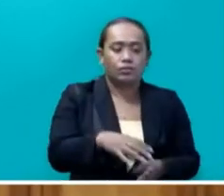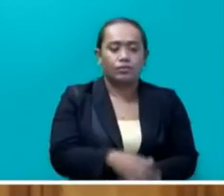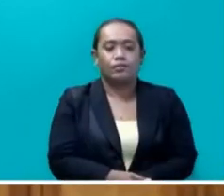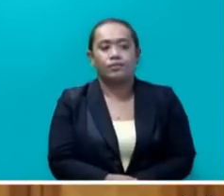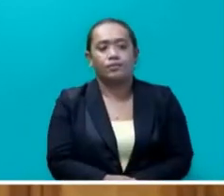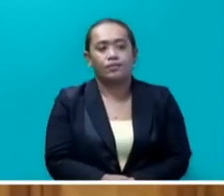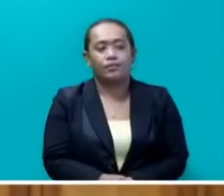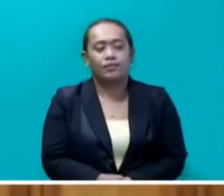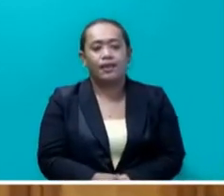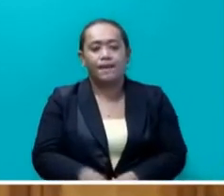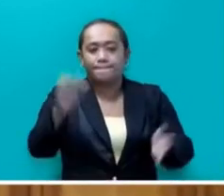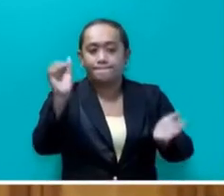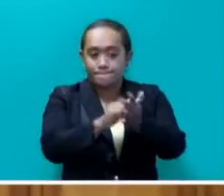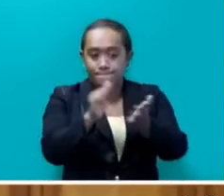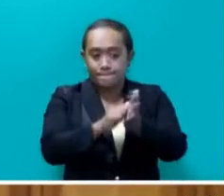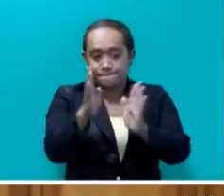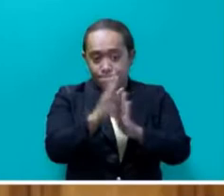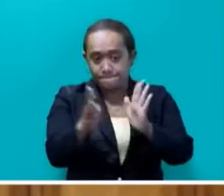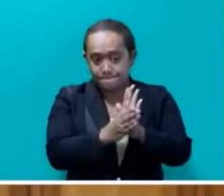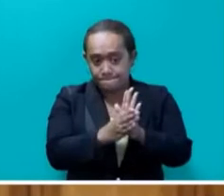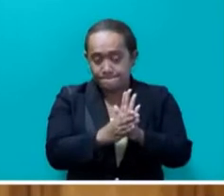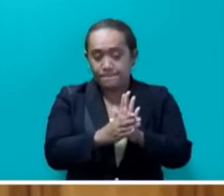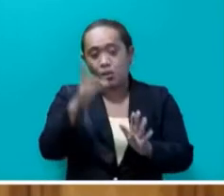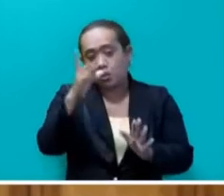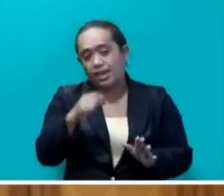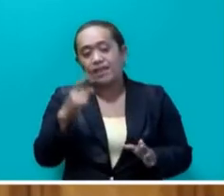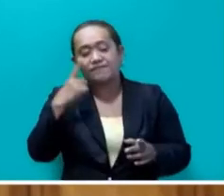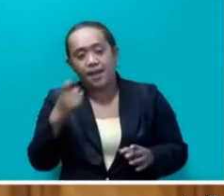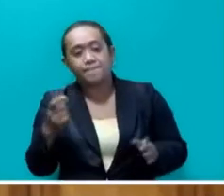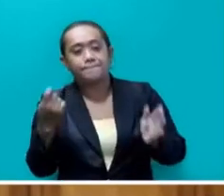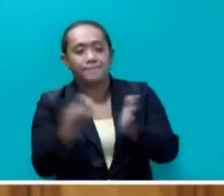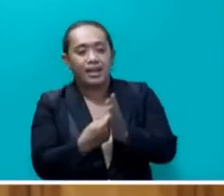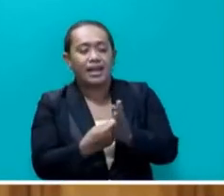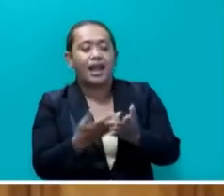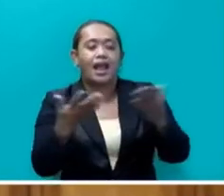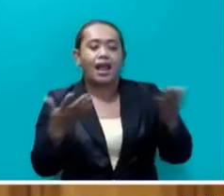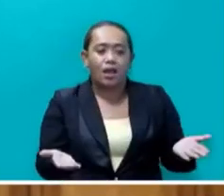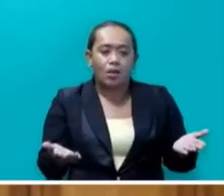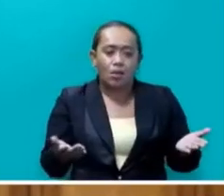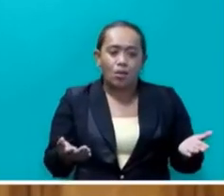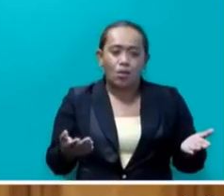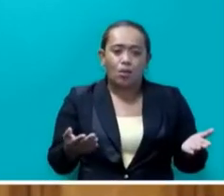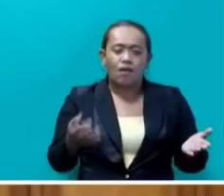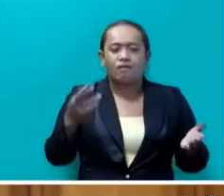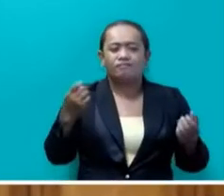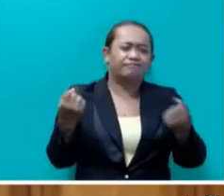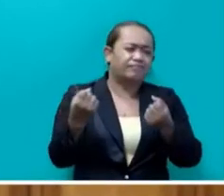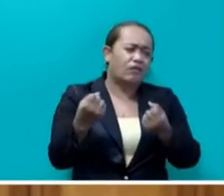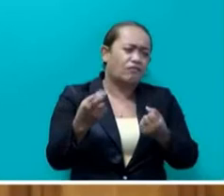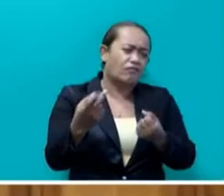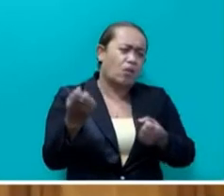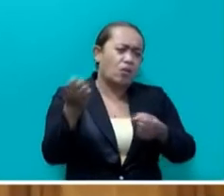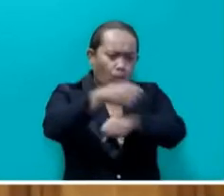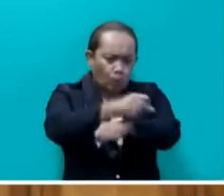With the proper budgeting, Honorable Speaker, we can find the money to combat COVID-19, and not in the feeble way